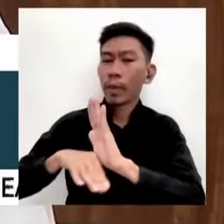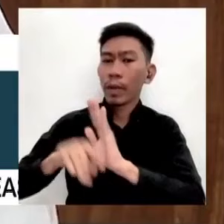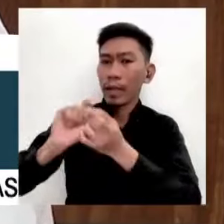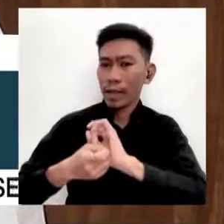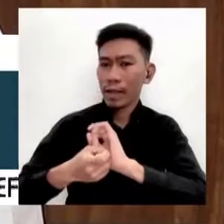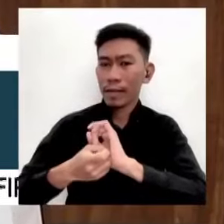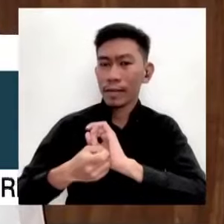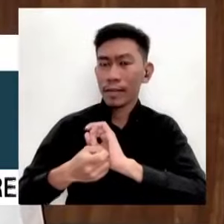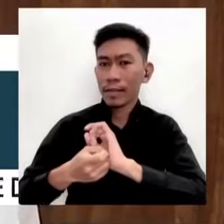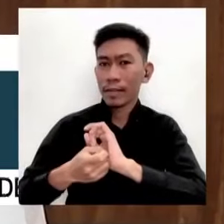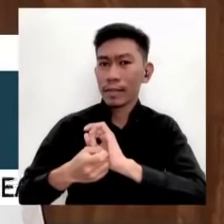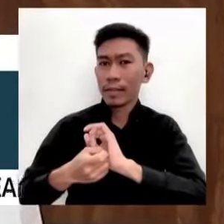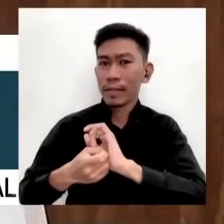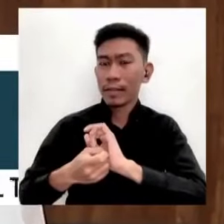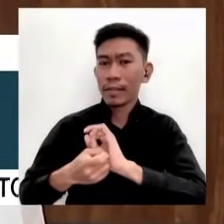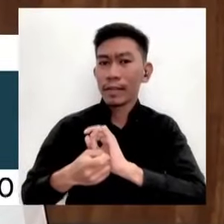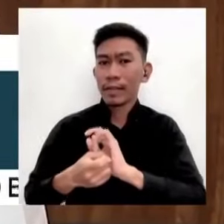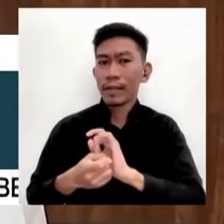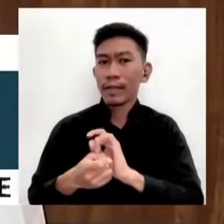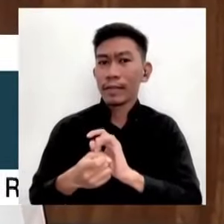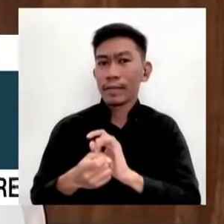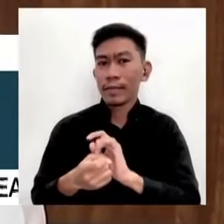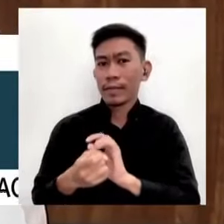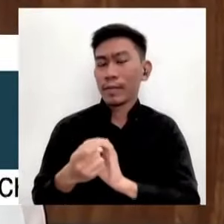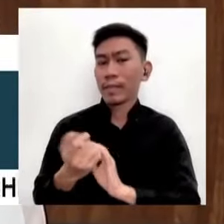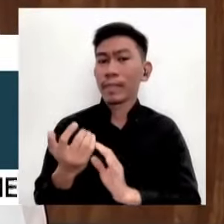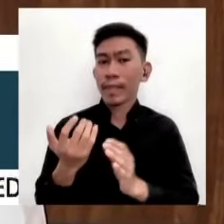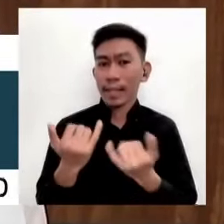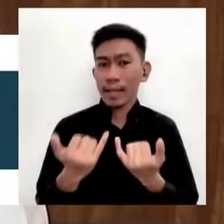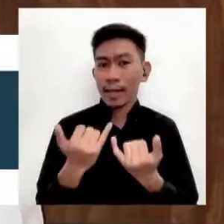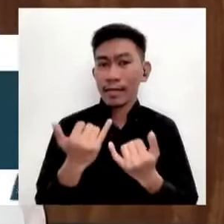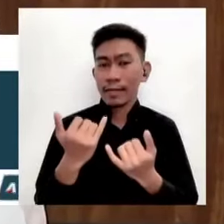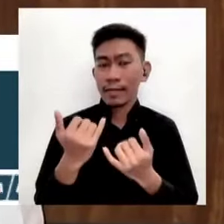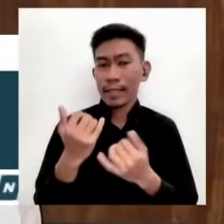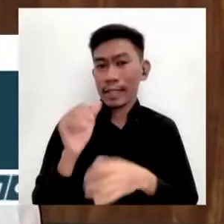So I would like to remind the good